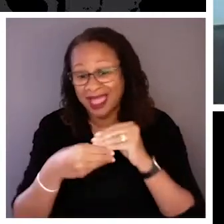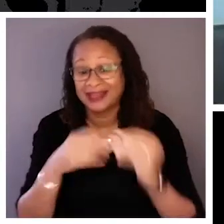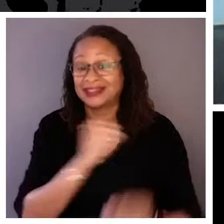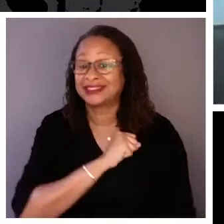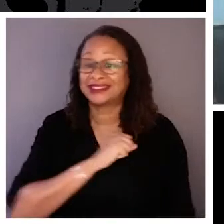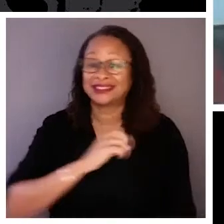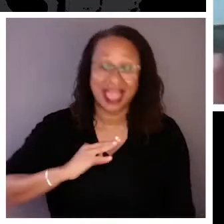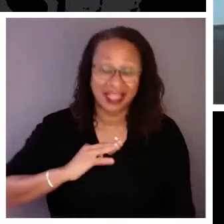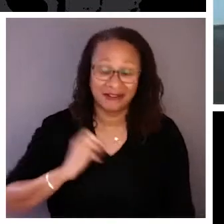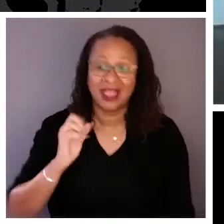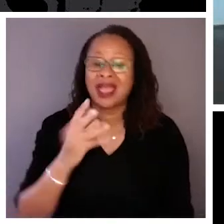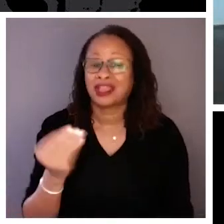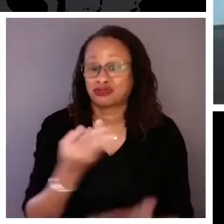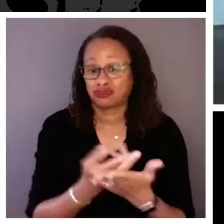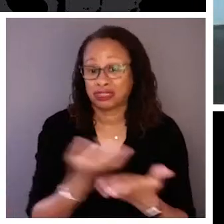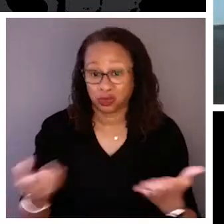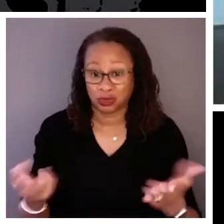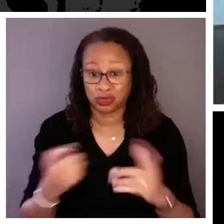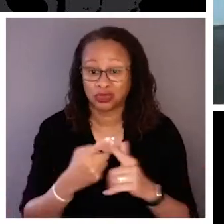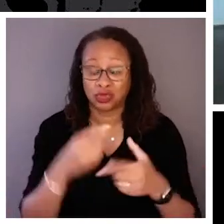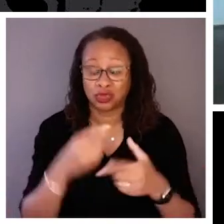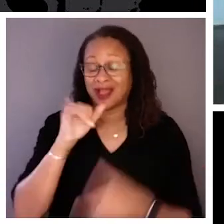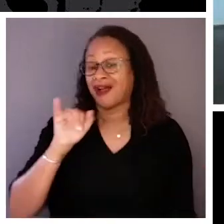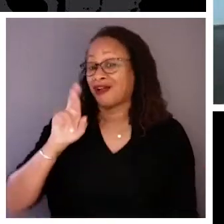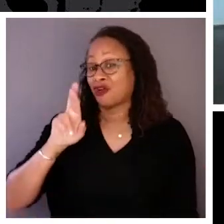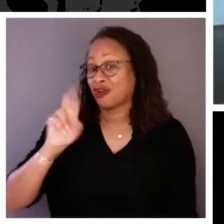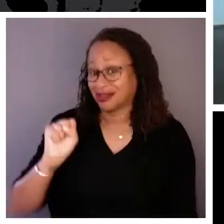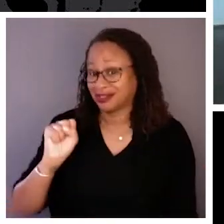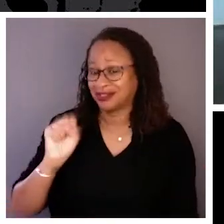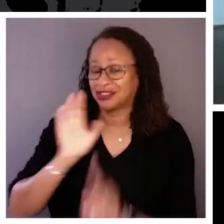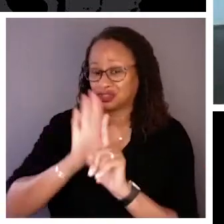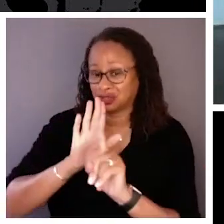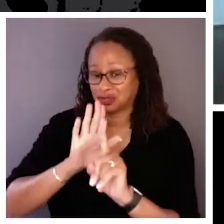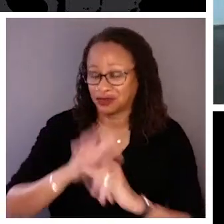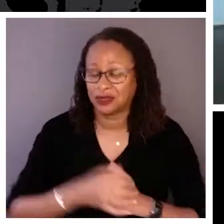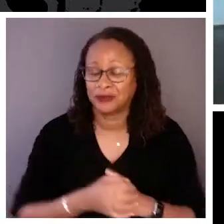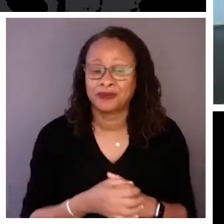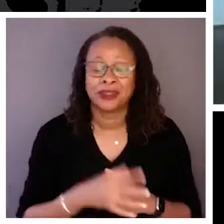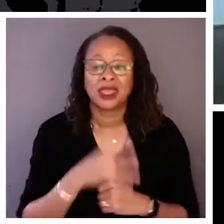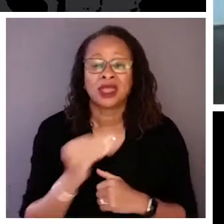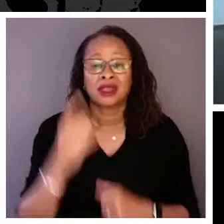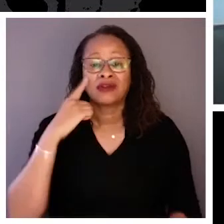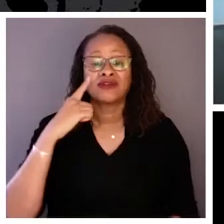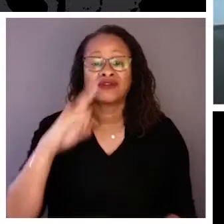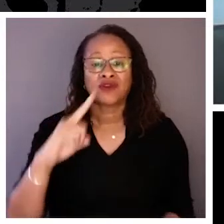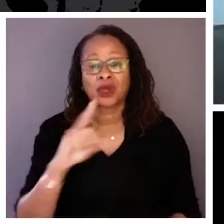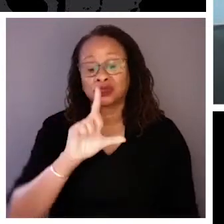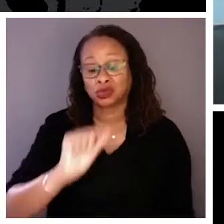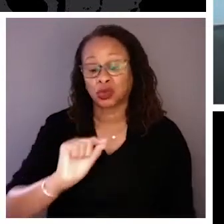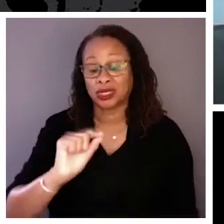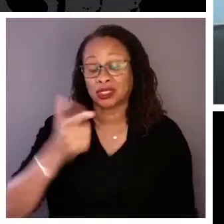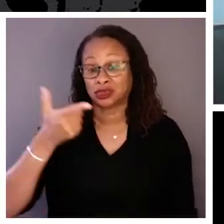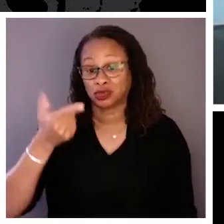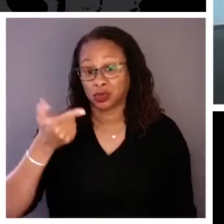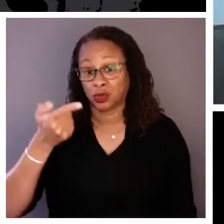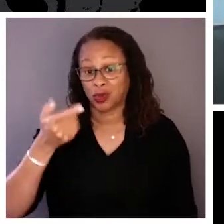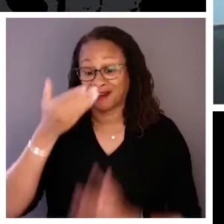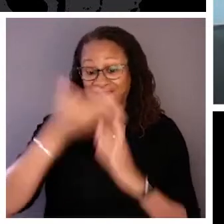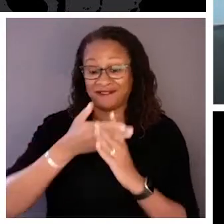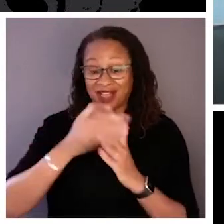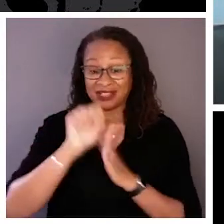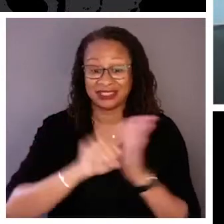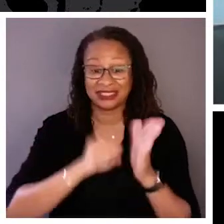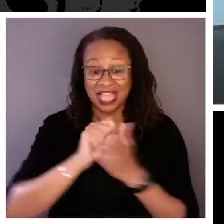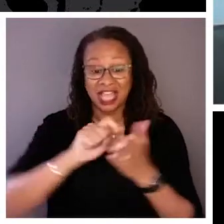and resources to the Internal Revenue Service. And for the 2021 filing season that began